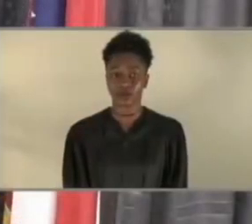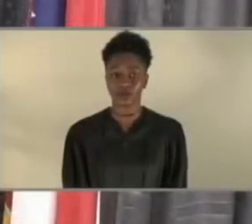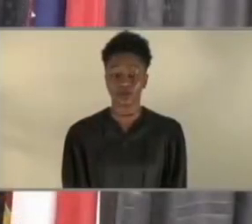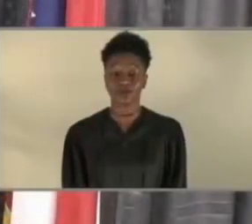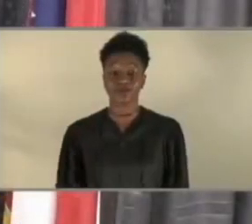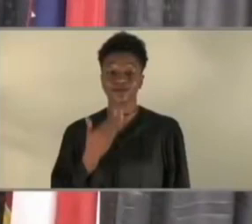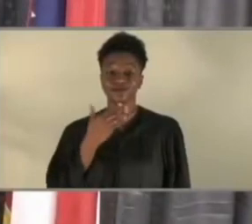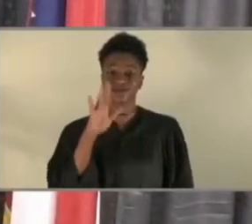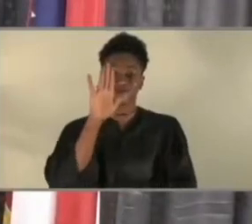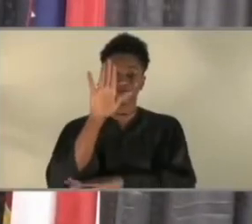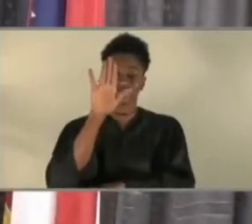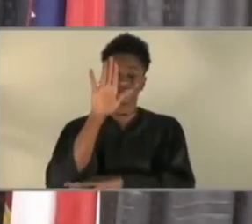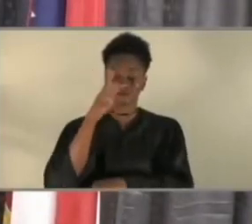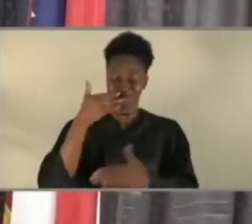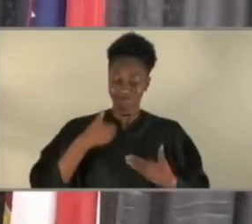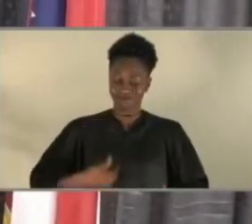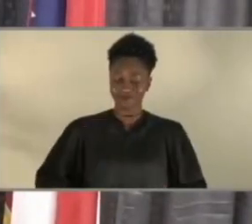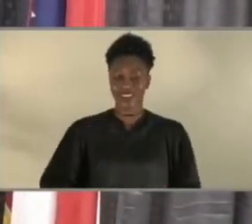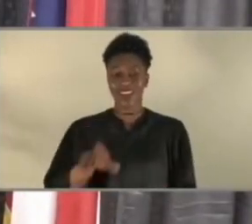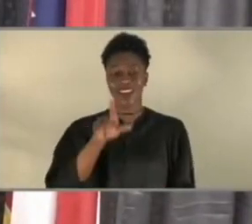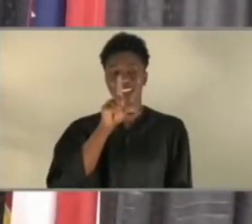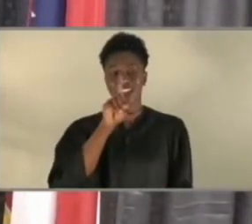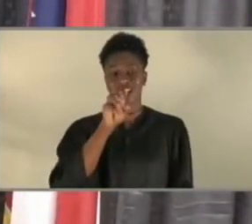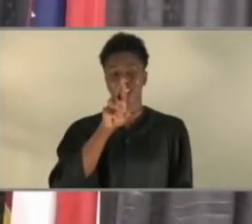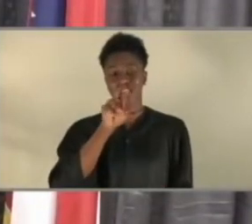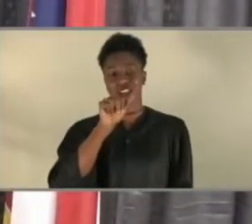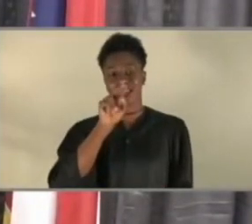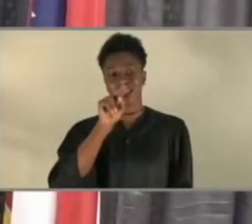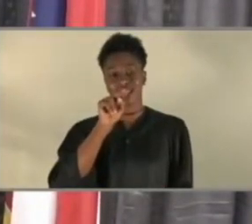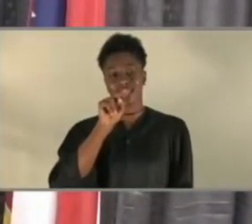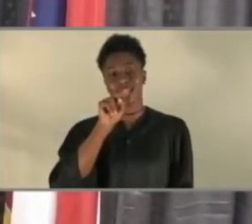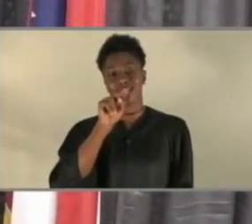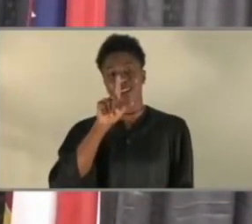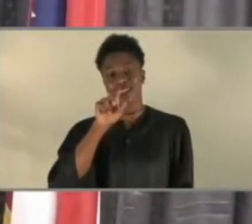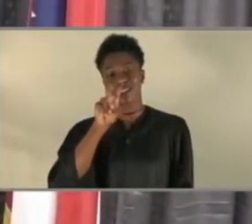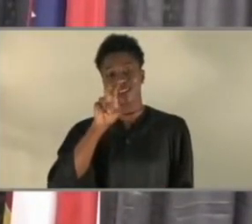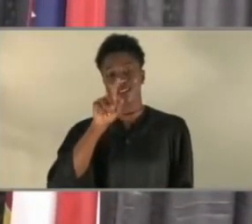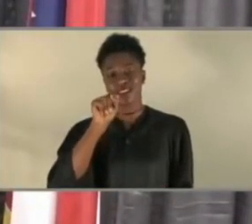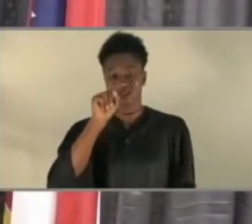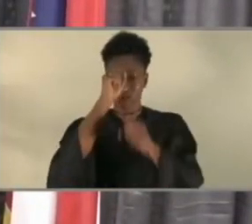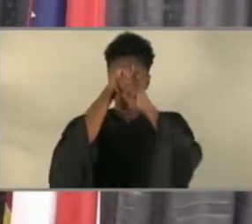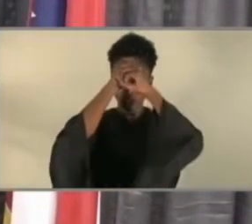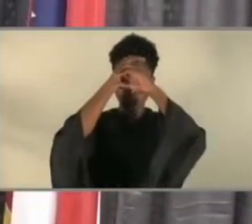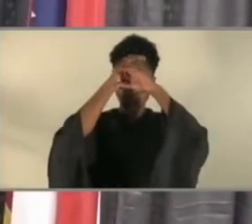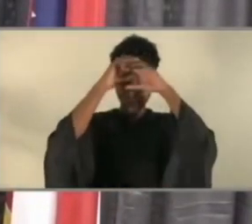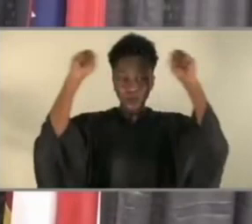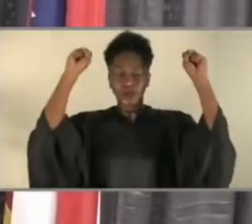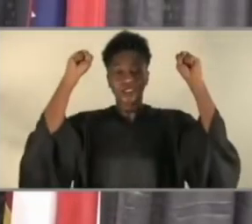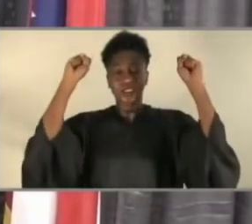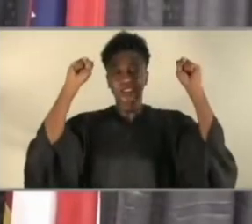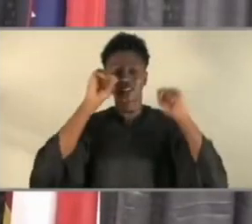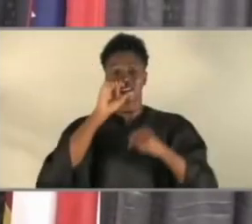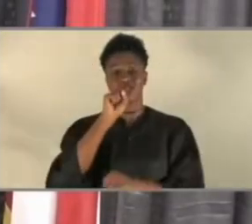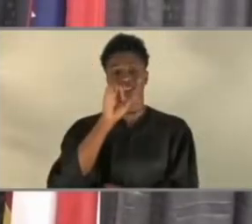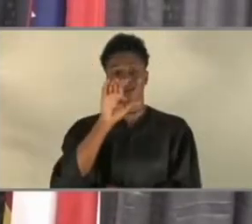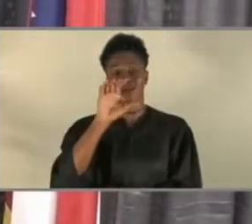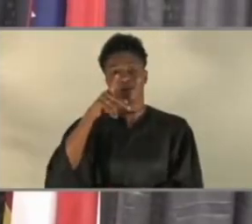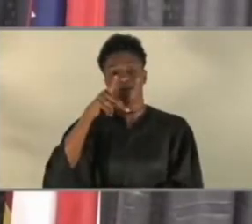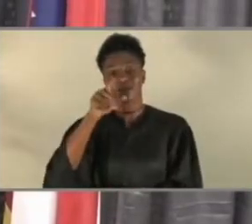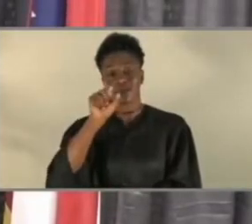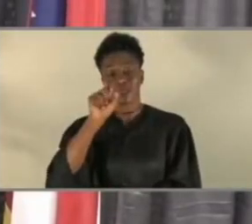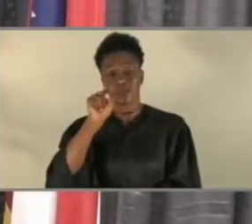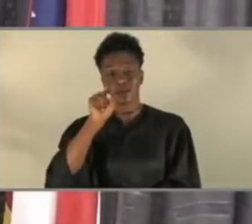Good afternoon. I'm Ann Levesque, Superintendent of Savannah Chatham County Public Schools. It is indeed my honor to welcome all